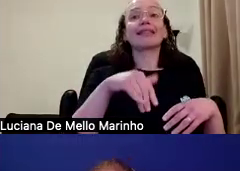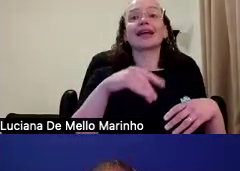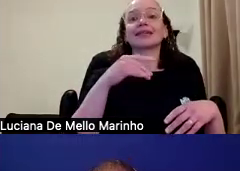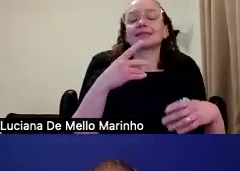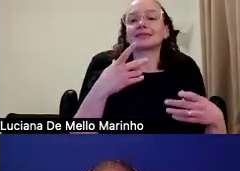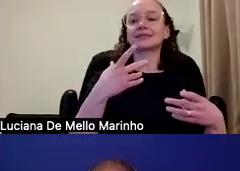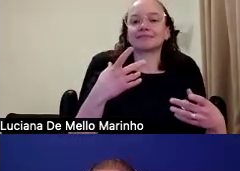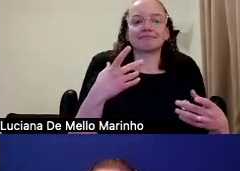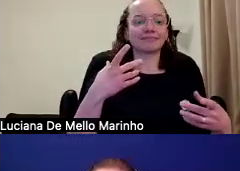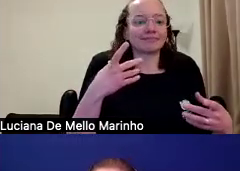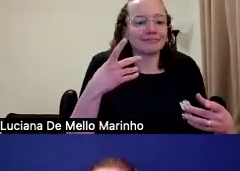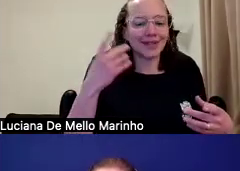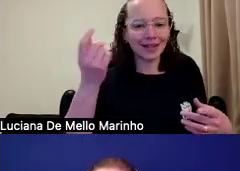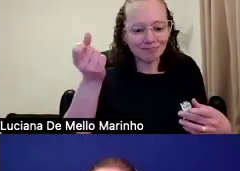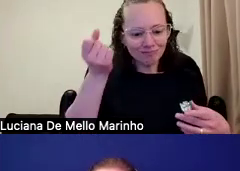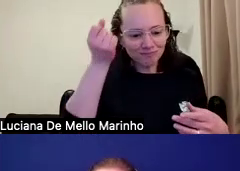So,